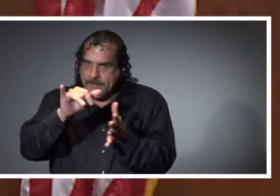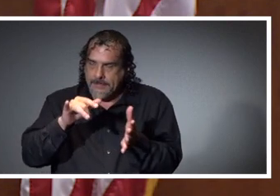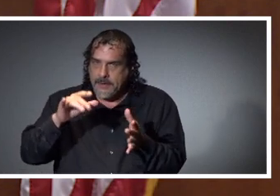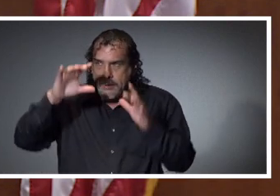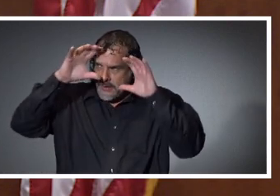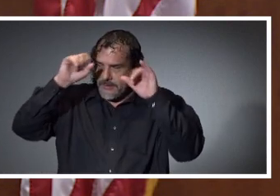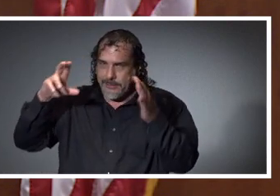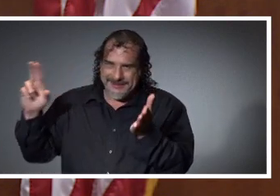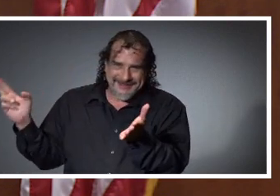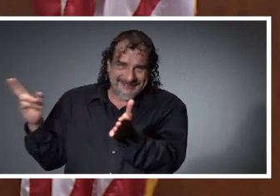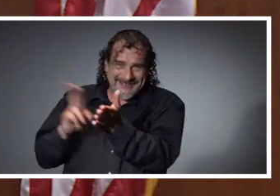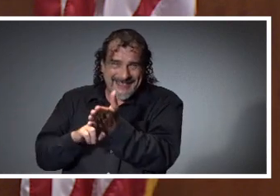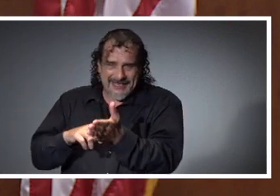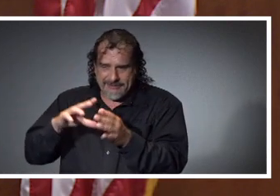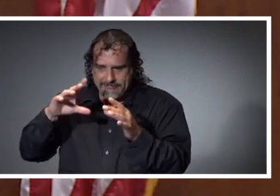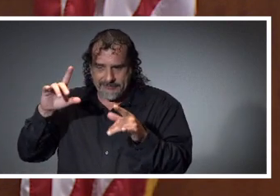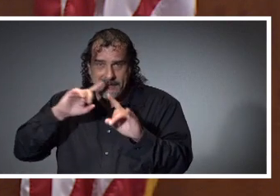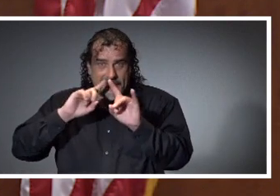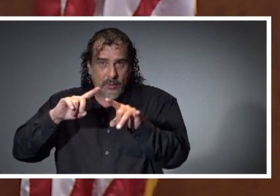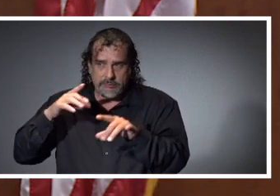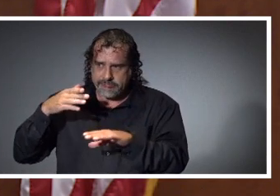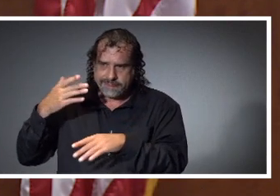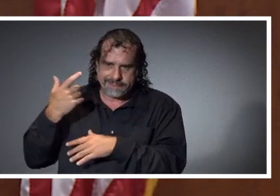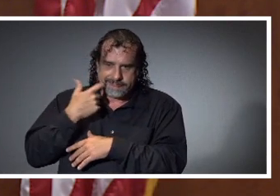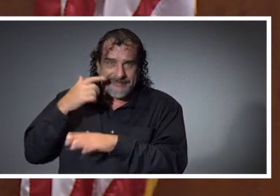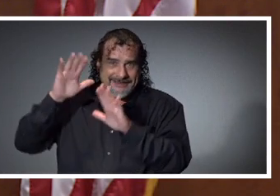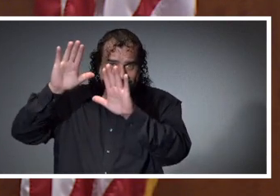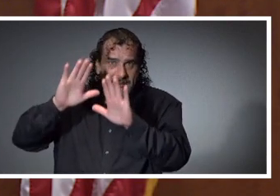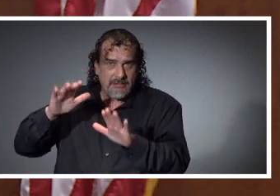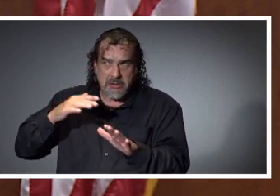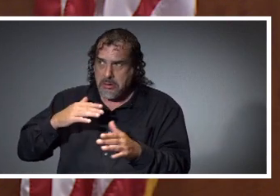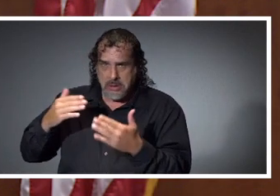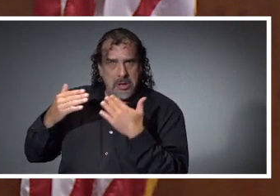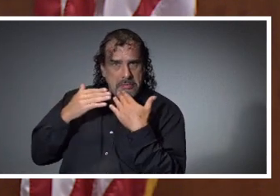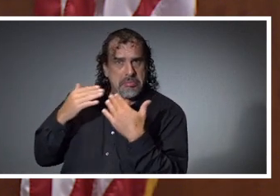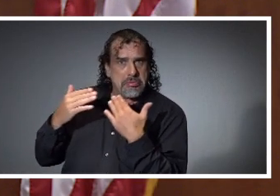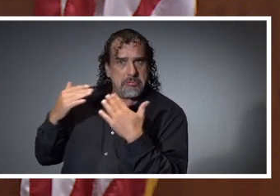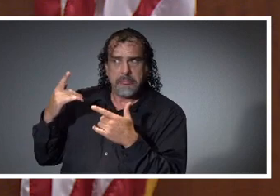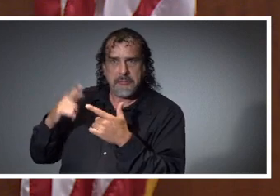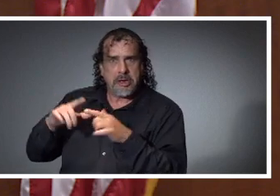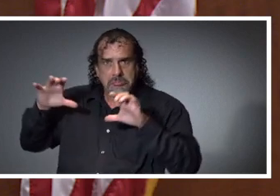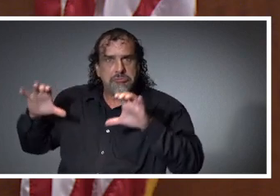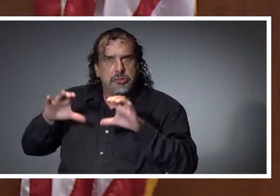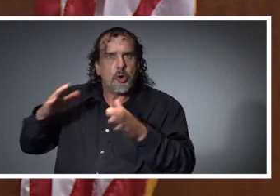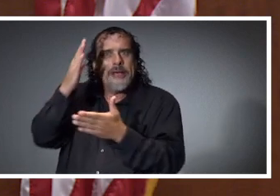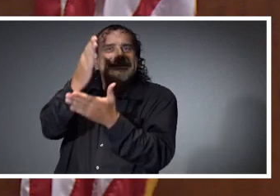the executive order over the weekend. I want to thank the president for taking action.